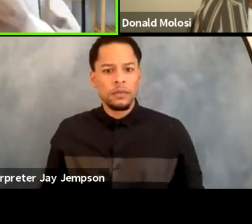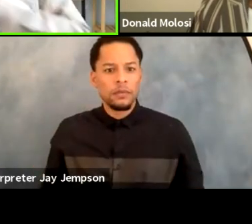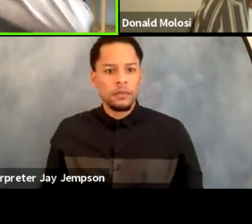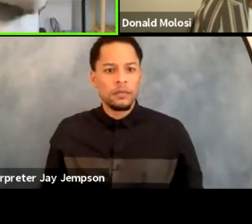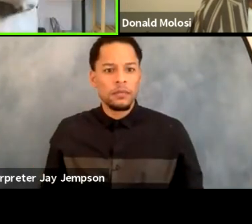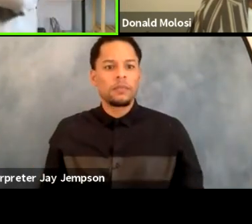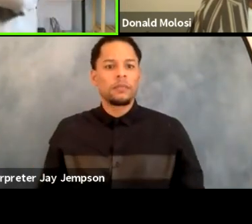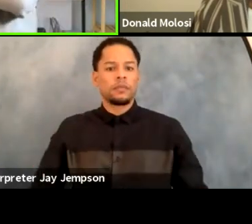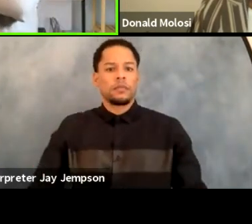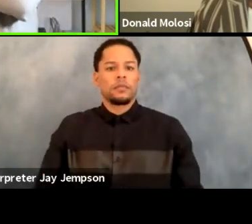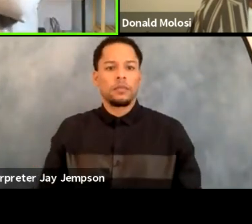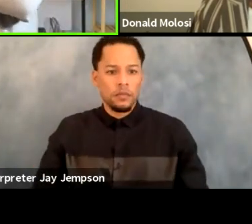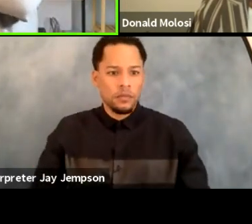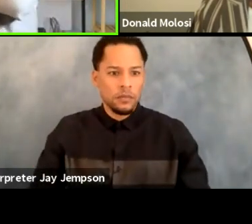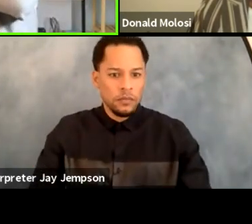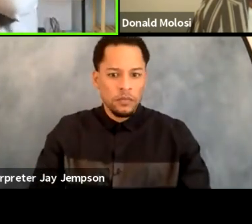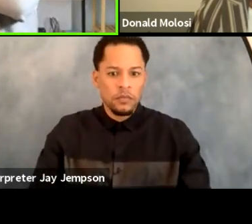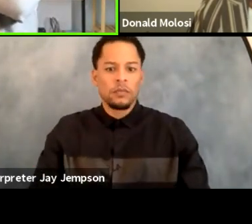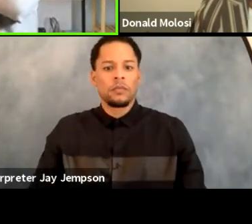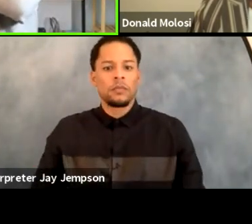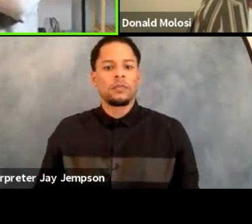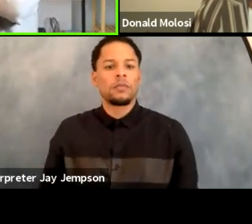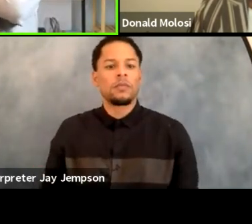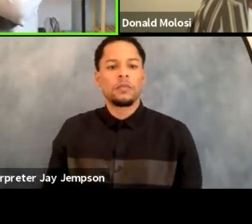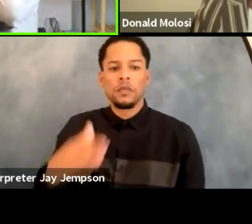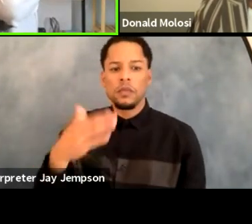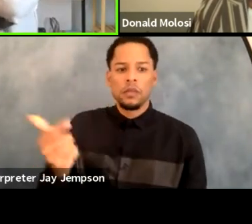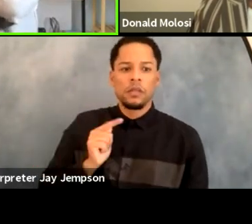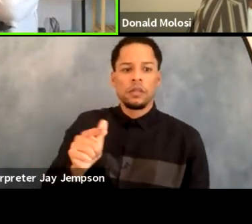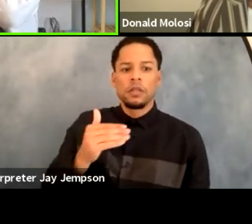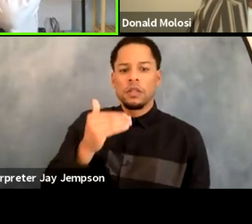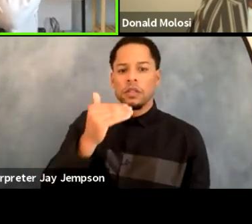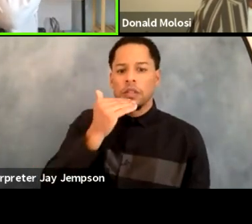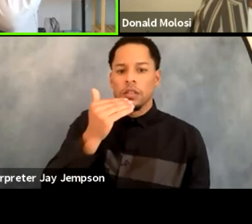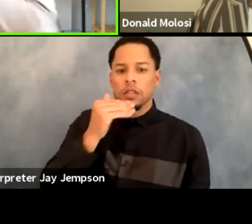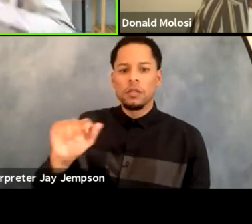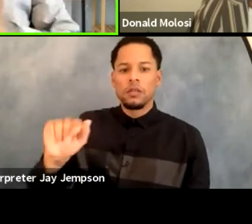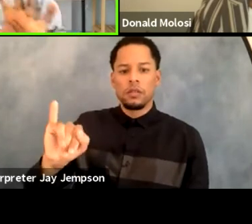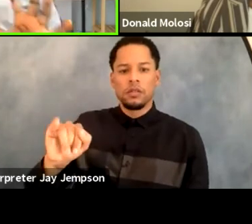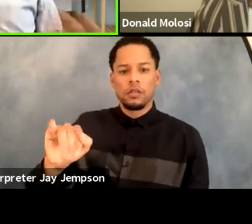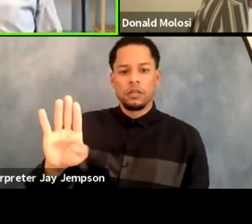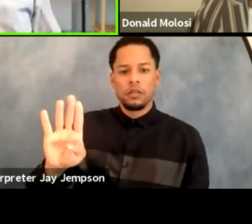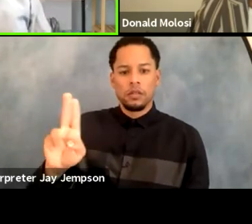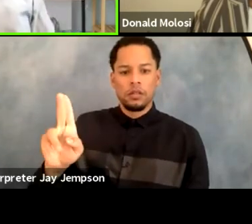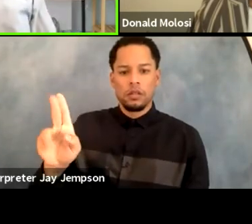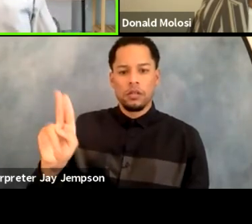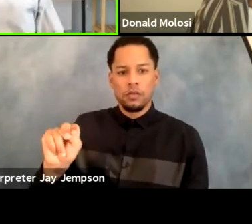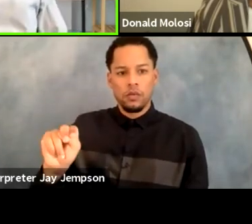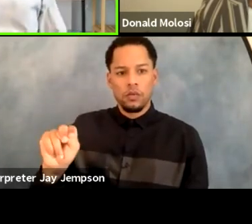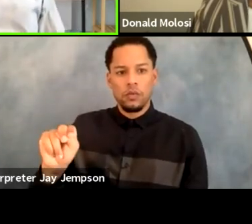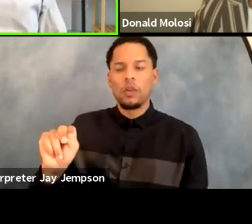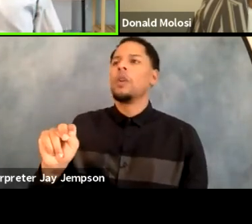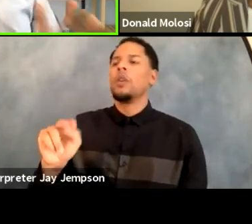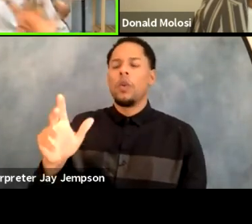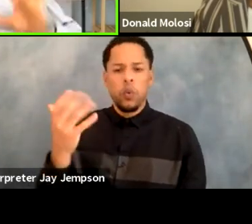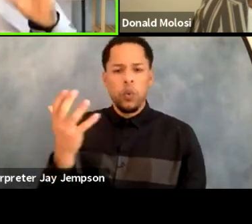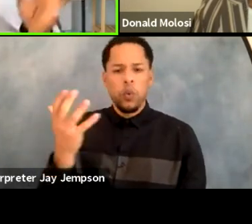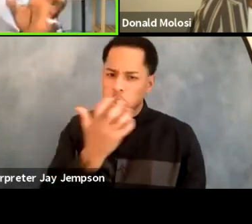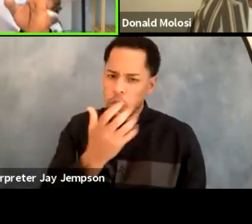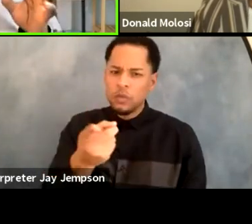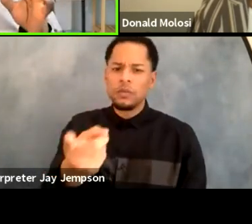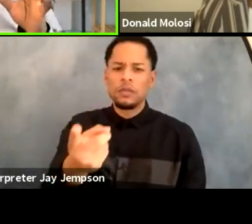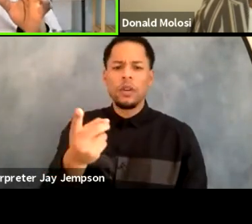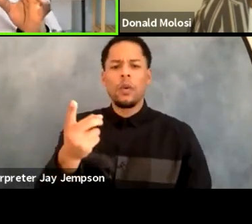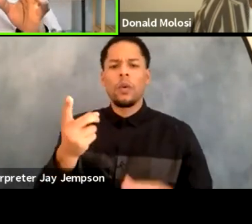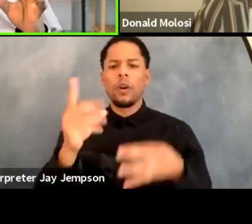Interesting. Thank you, Bukun. You've touched on so many things that time won't permit us to unpack them. But very interesting